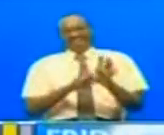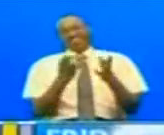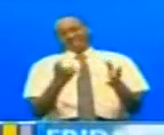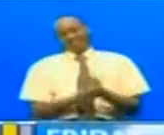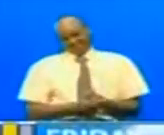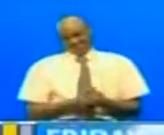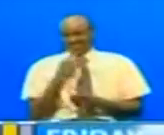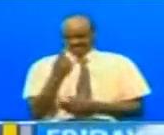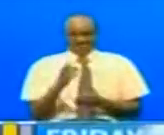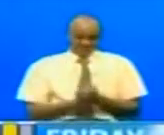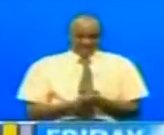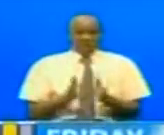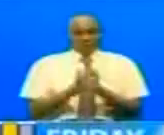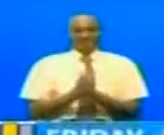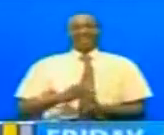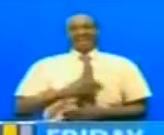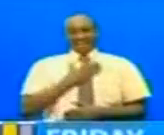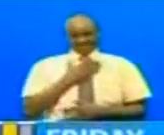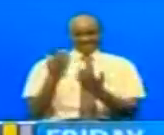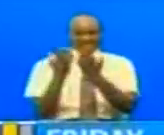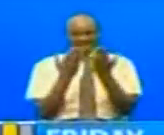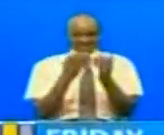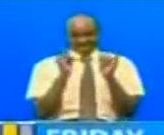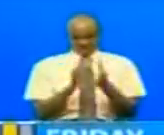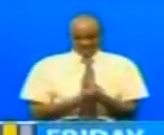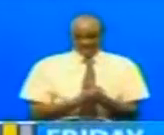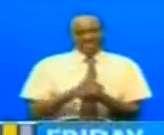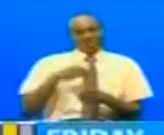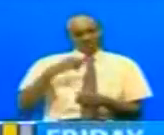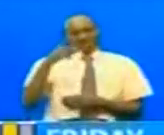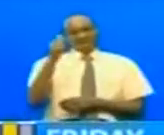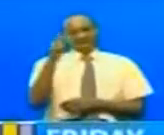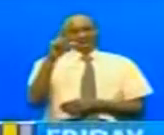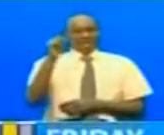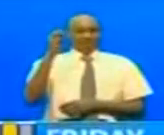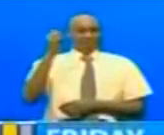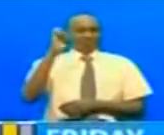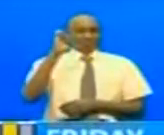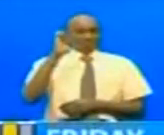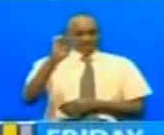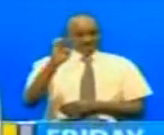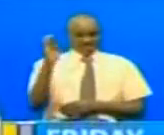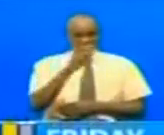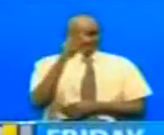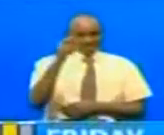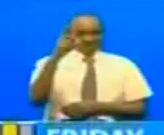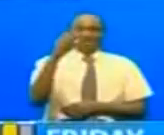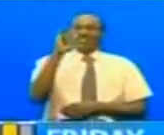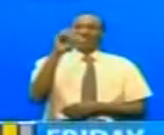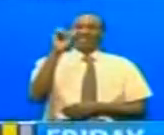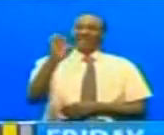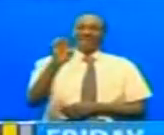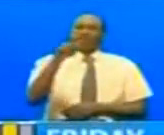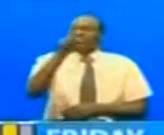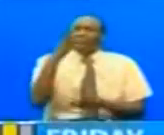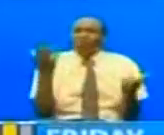like to call it, with our guest anchor, Kalembe Ndiles. Thank you very much for coming. Thank you. I want to know, where have you been?